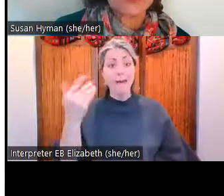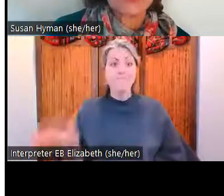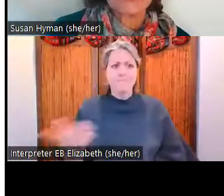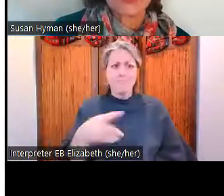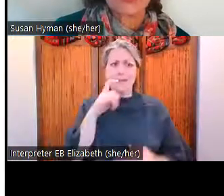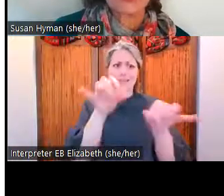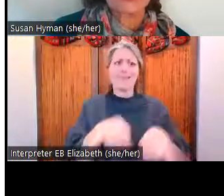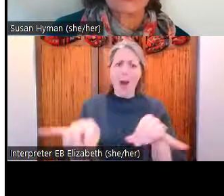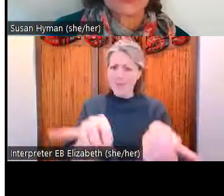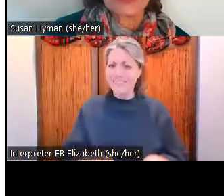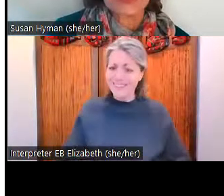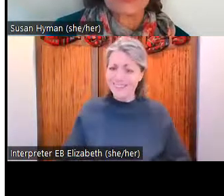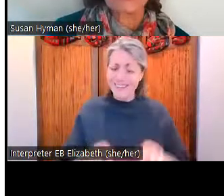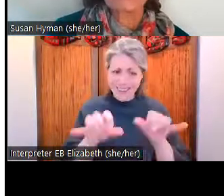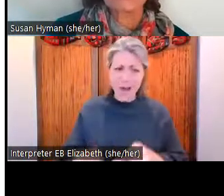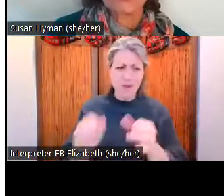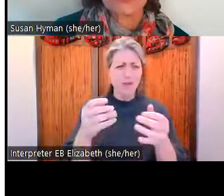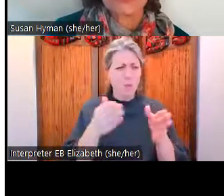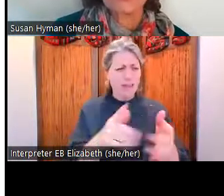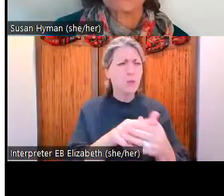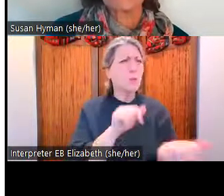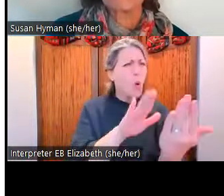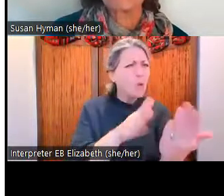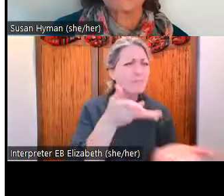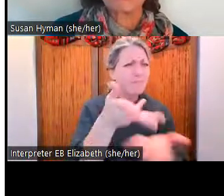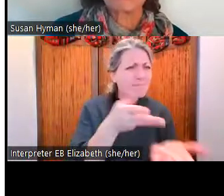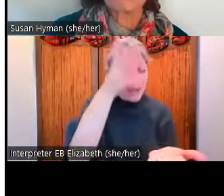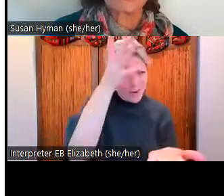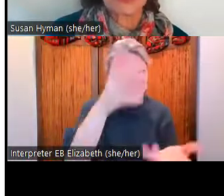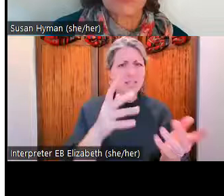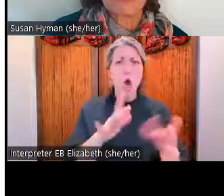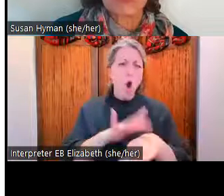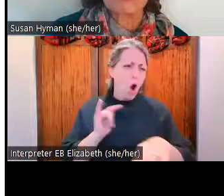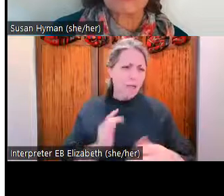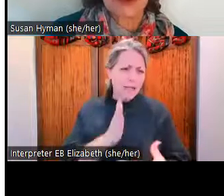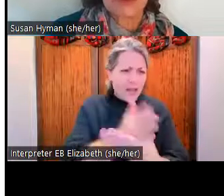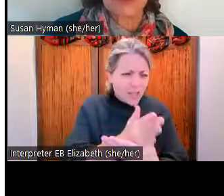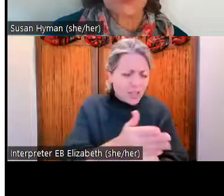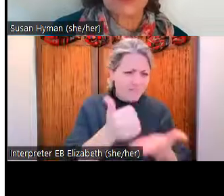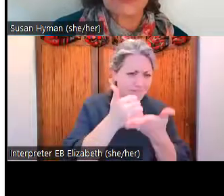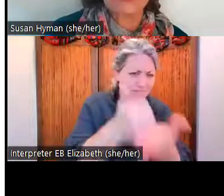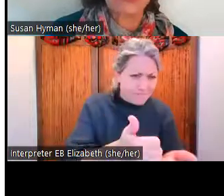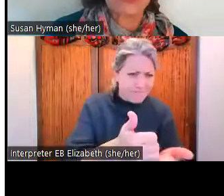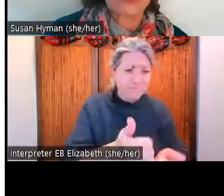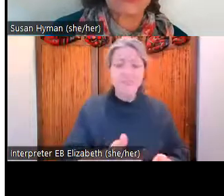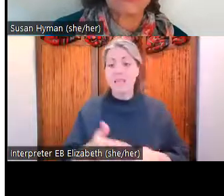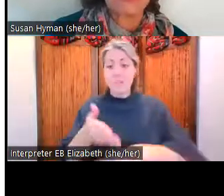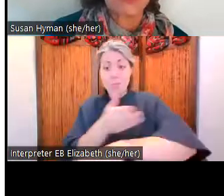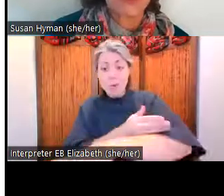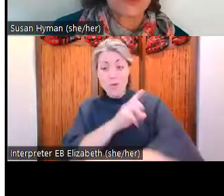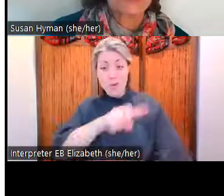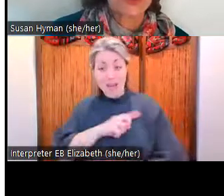Early identification, early diagnosis, earlier intervention leads to improved quality of life and